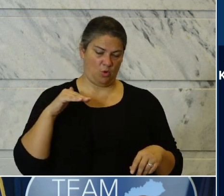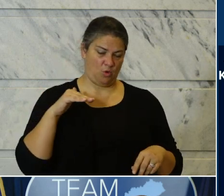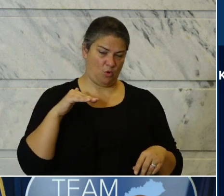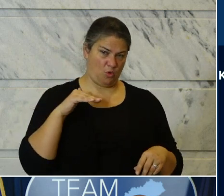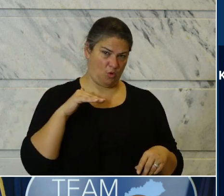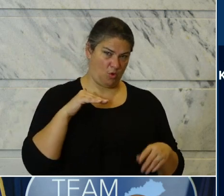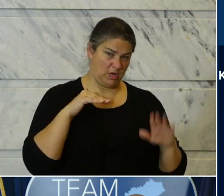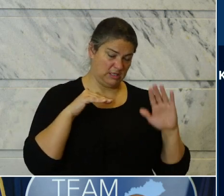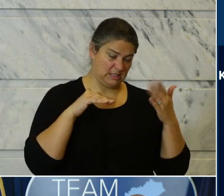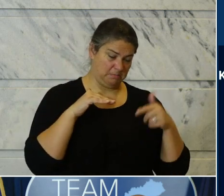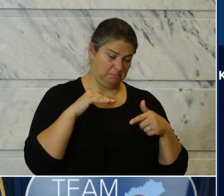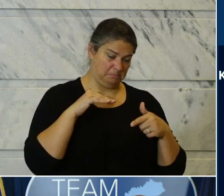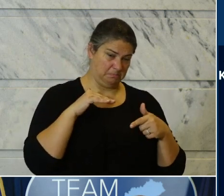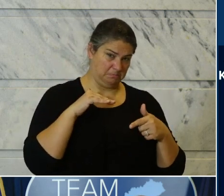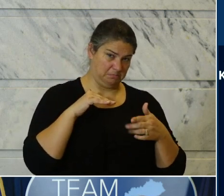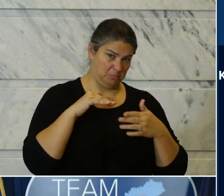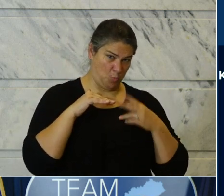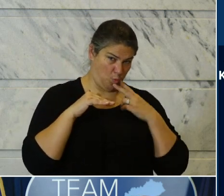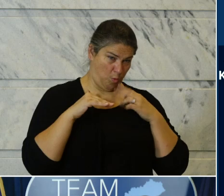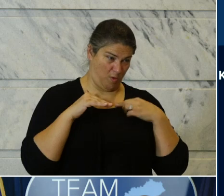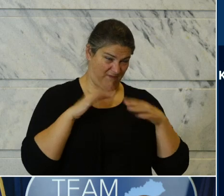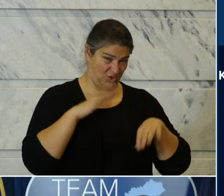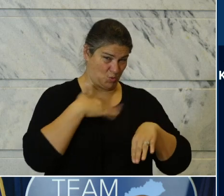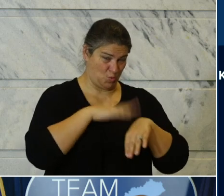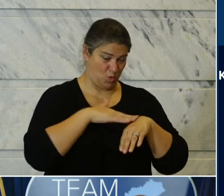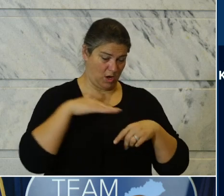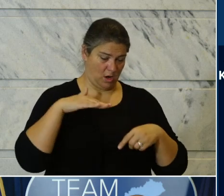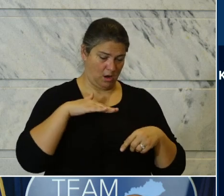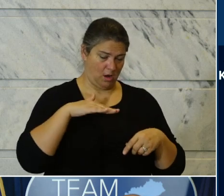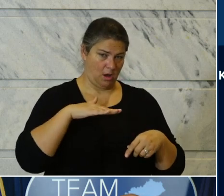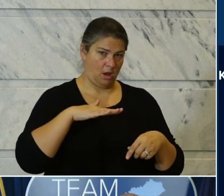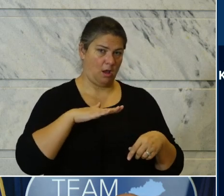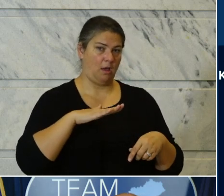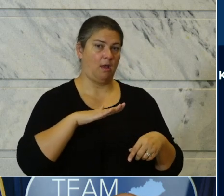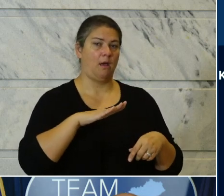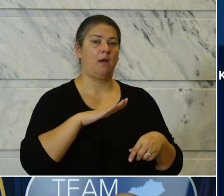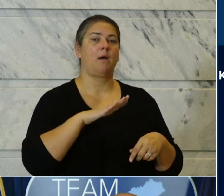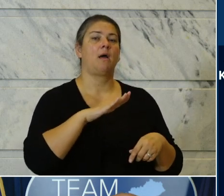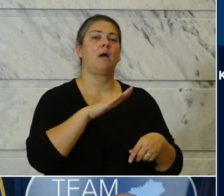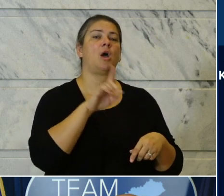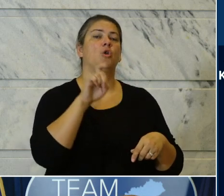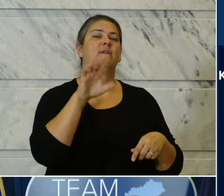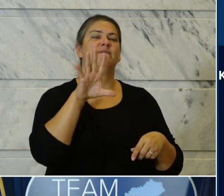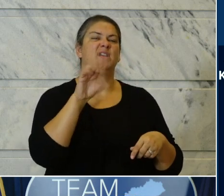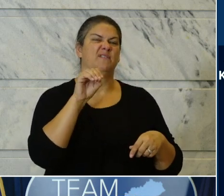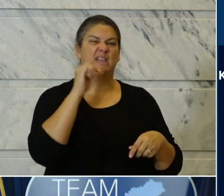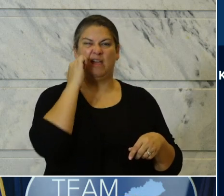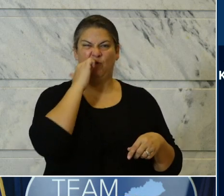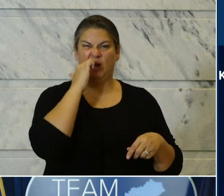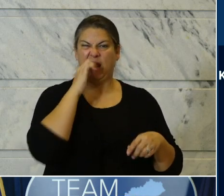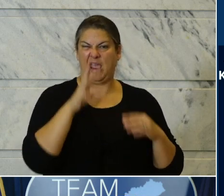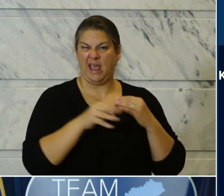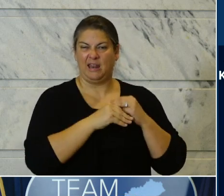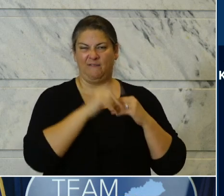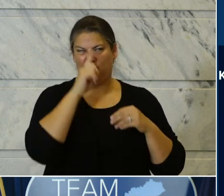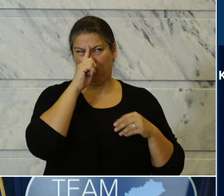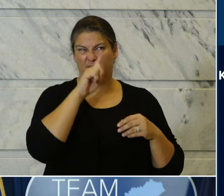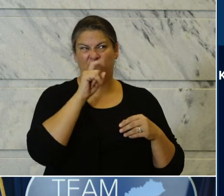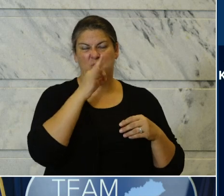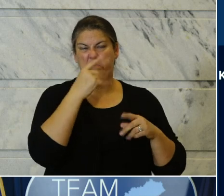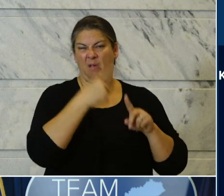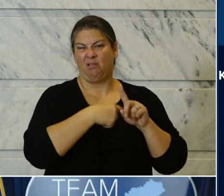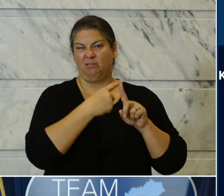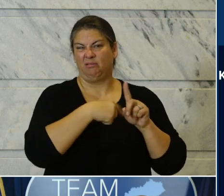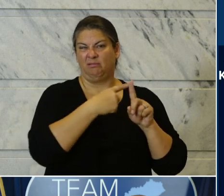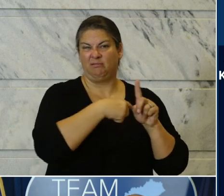increase. We warned people about that, and then we steadied in at about 150 cases per million per day for a couple months, and now